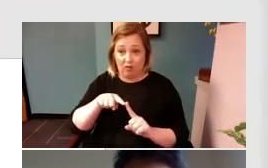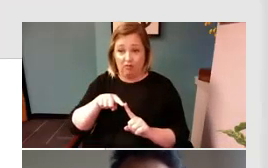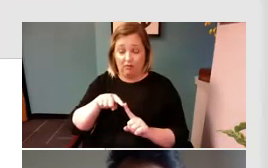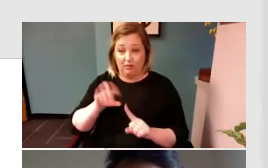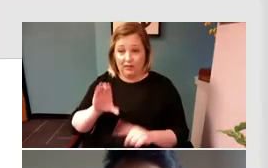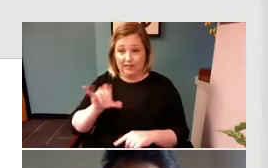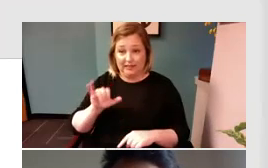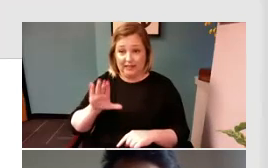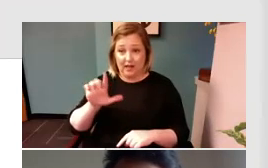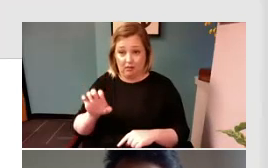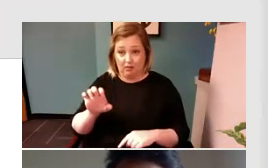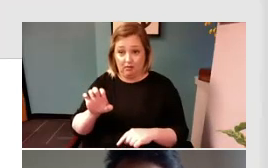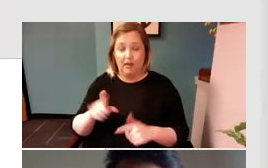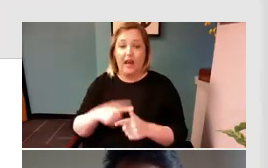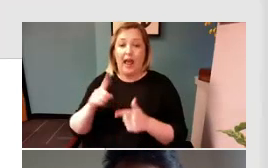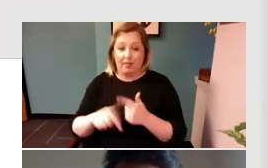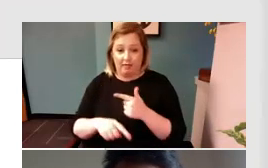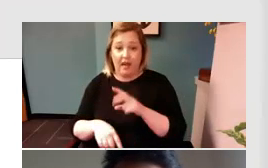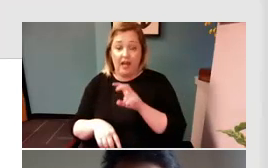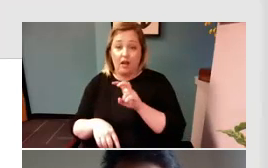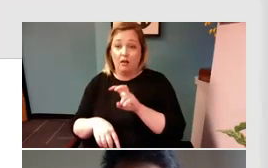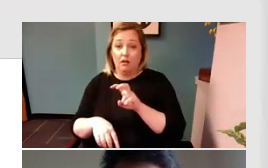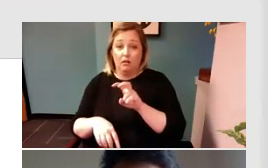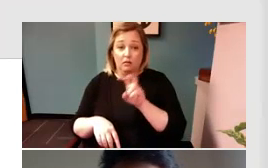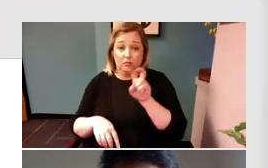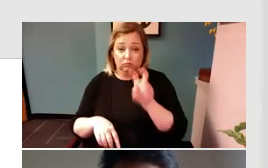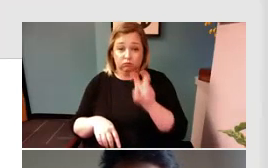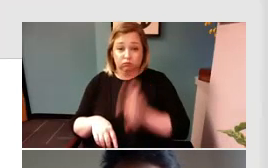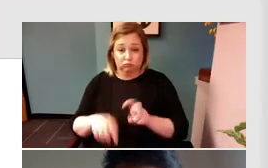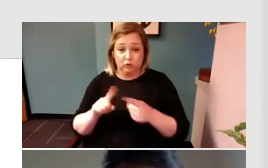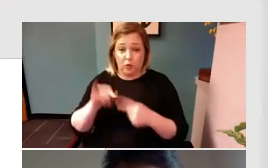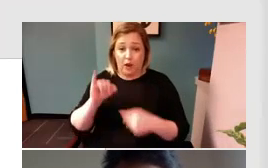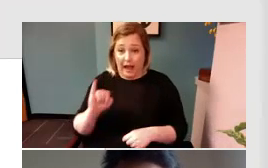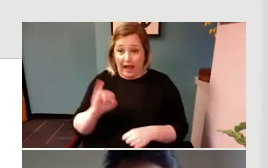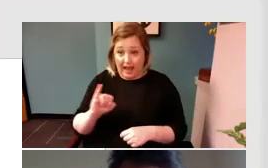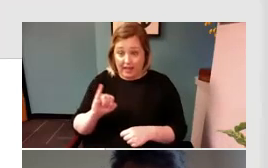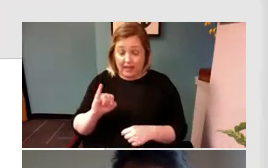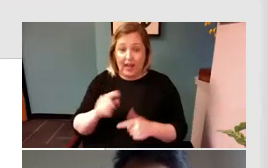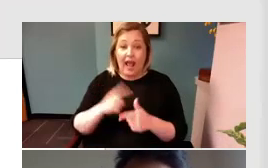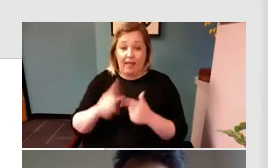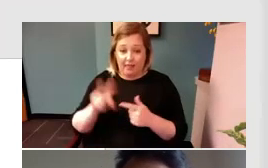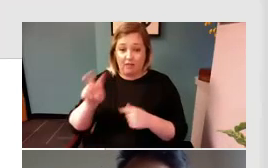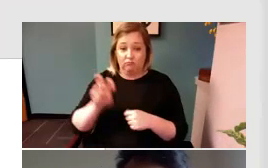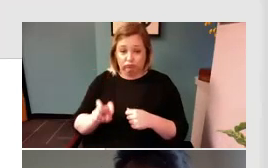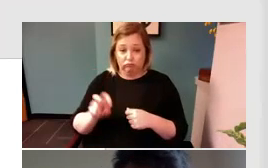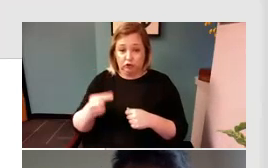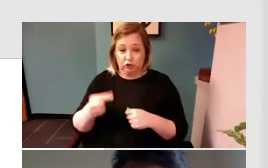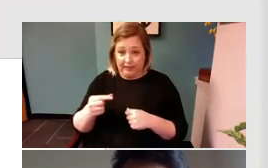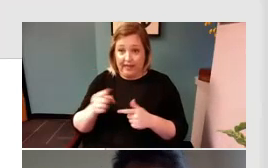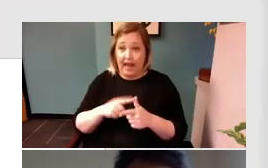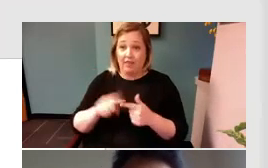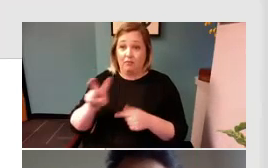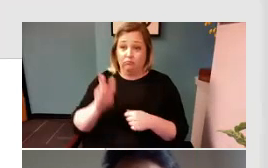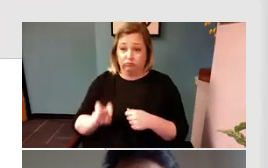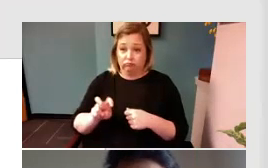to I, that is the next post visit number in the sequence. Then we come to G, then we come to H. Now we have two